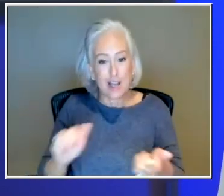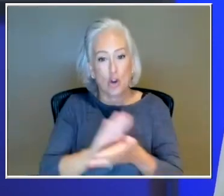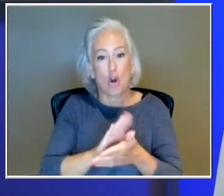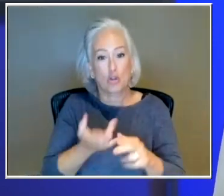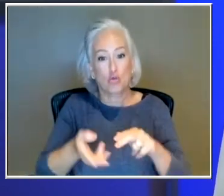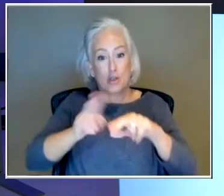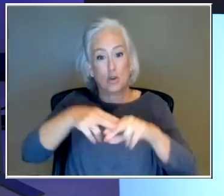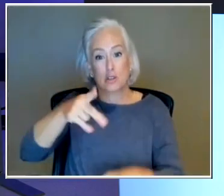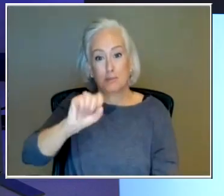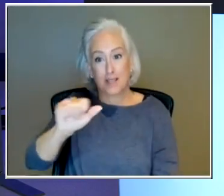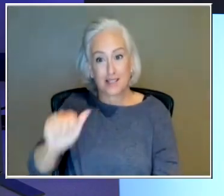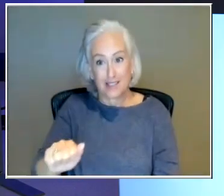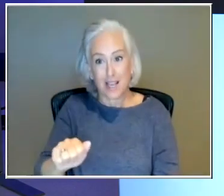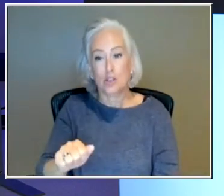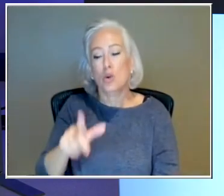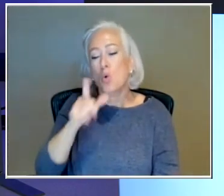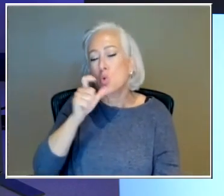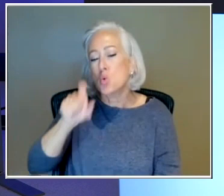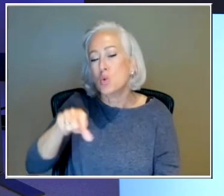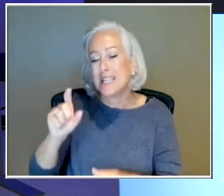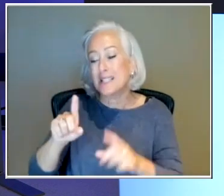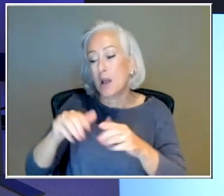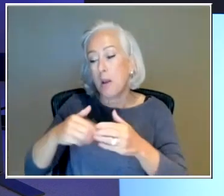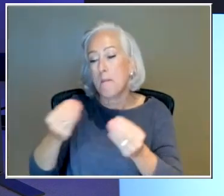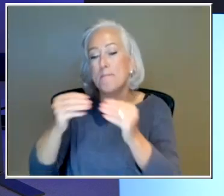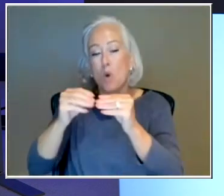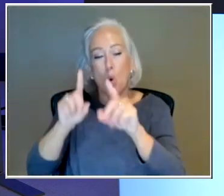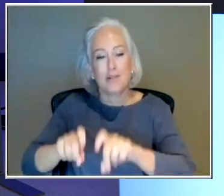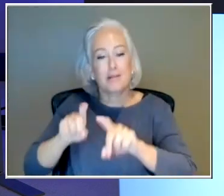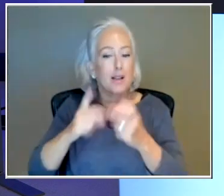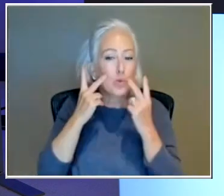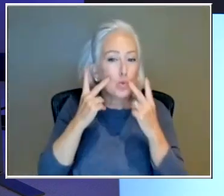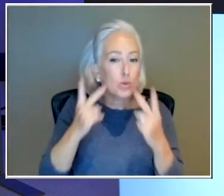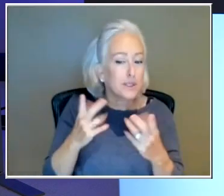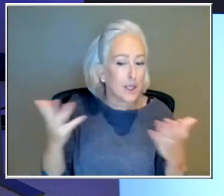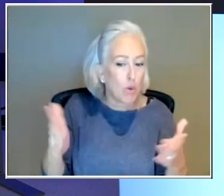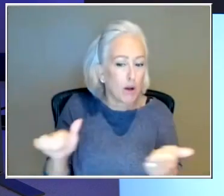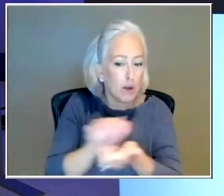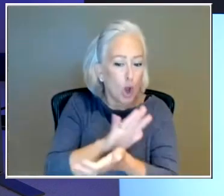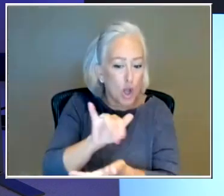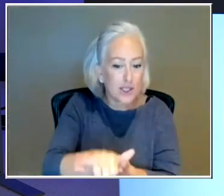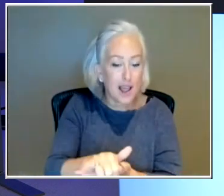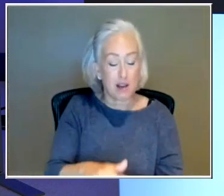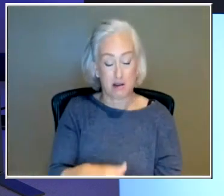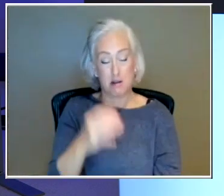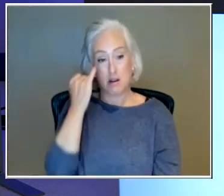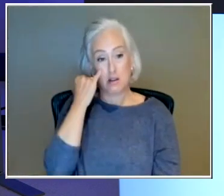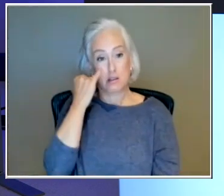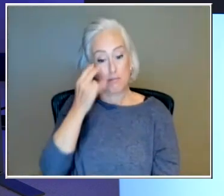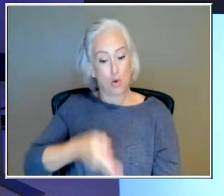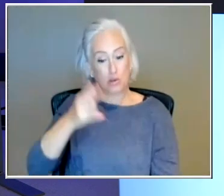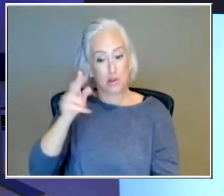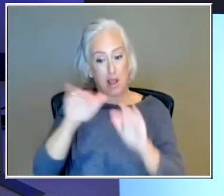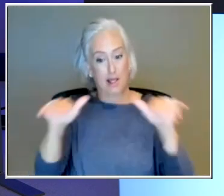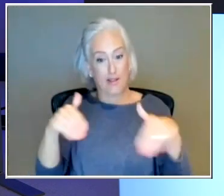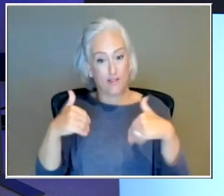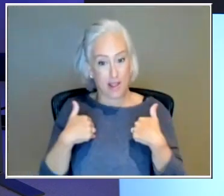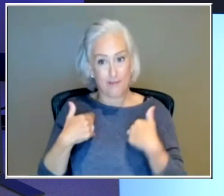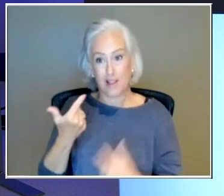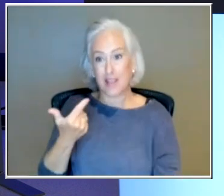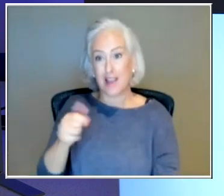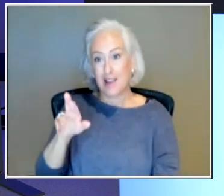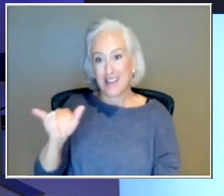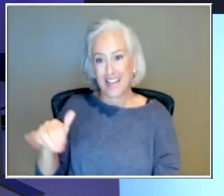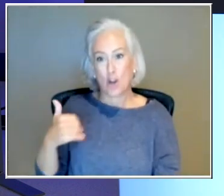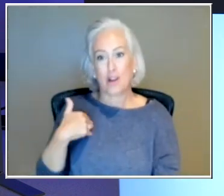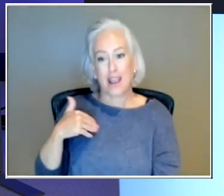do have prostate cancer. So yeah, so you find out you have high levels. What are those next steps? Your doctor, and in Gary's case, he had a doctor elsewhere